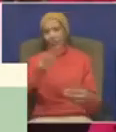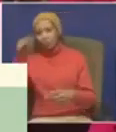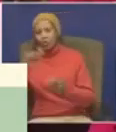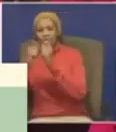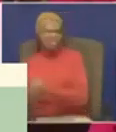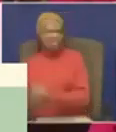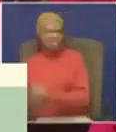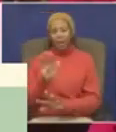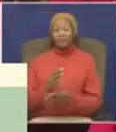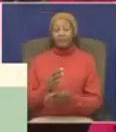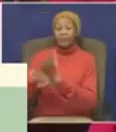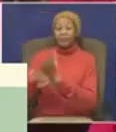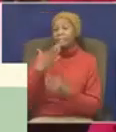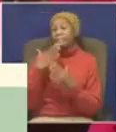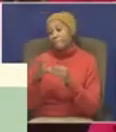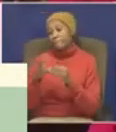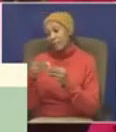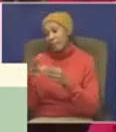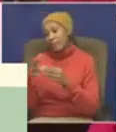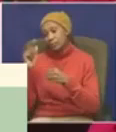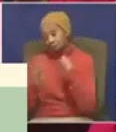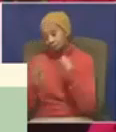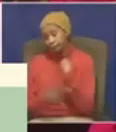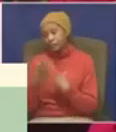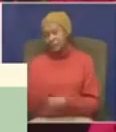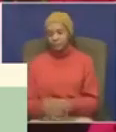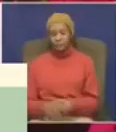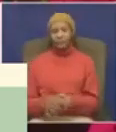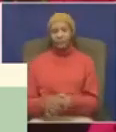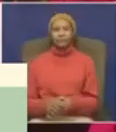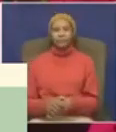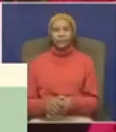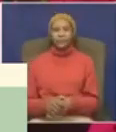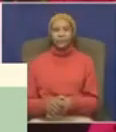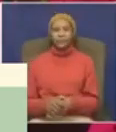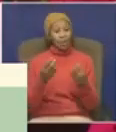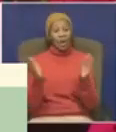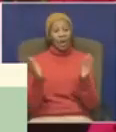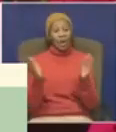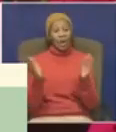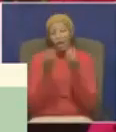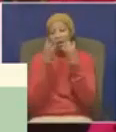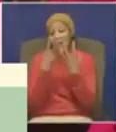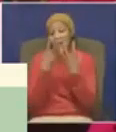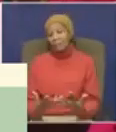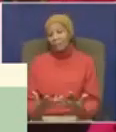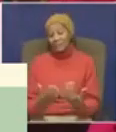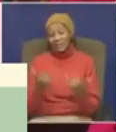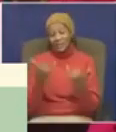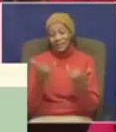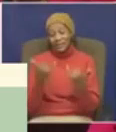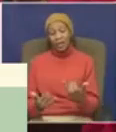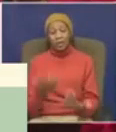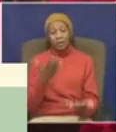little resource left, with the little numbers that you have now, maybe this will help you to regain